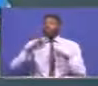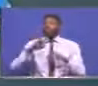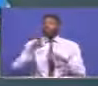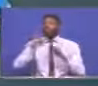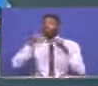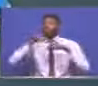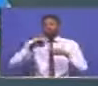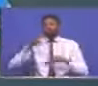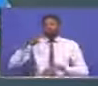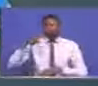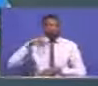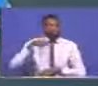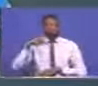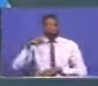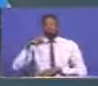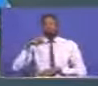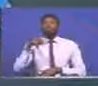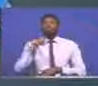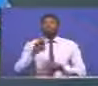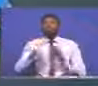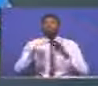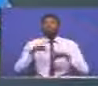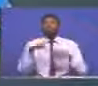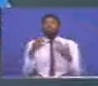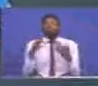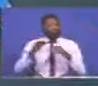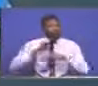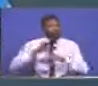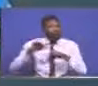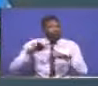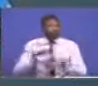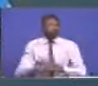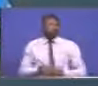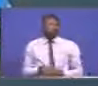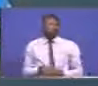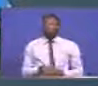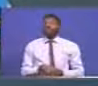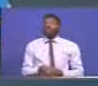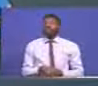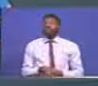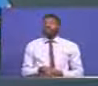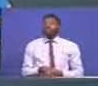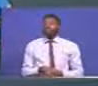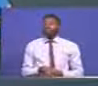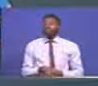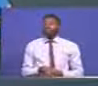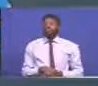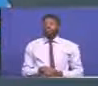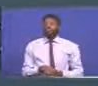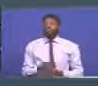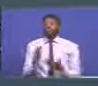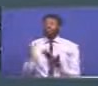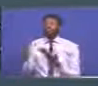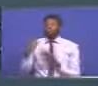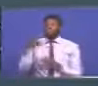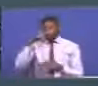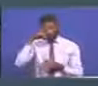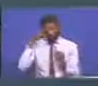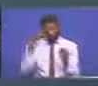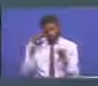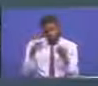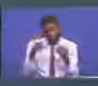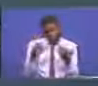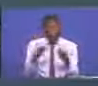swim. Areas of the northeastern region continue to experience rains in the afternoon accompanied by sunny intervals. As far as the temperatures are